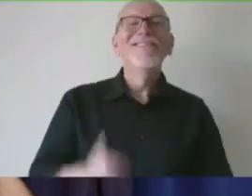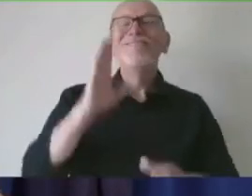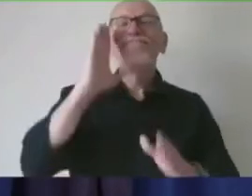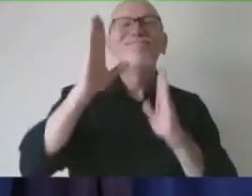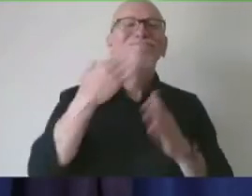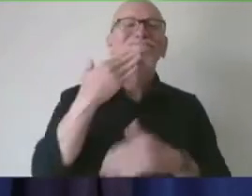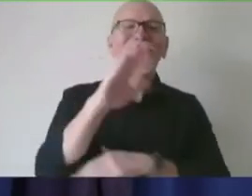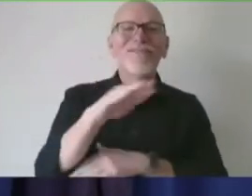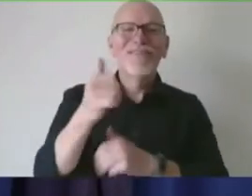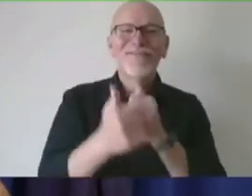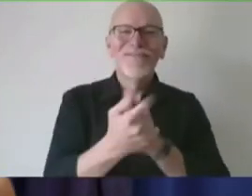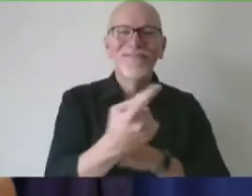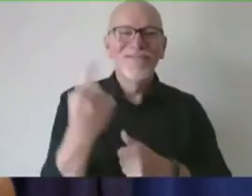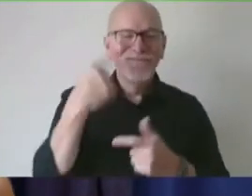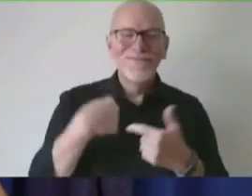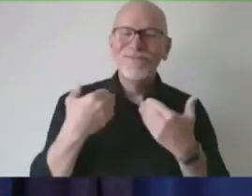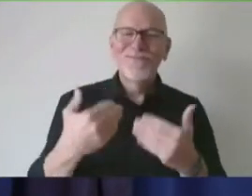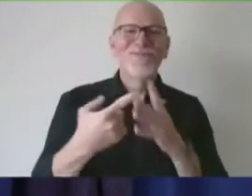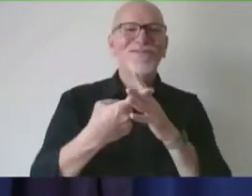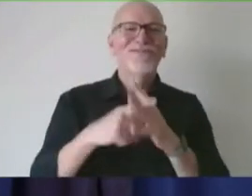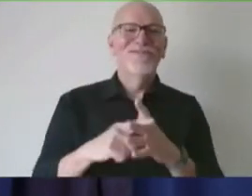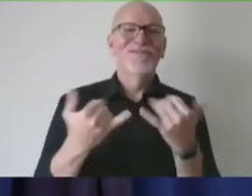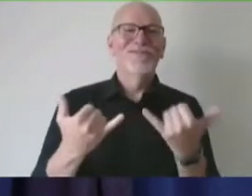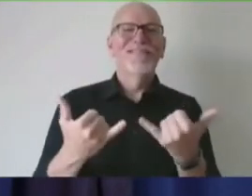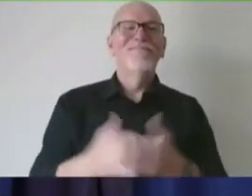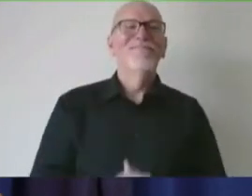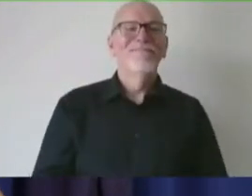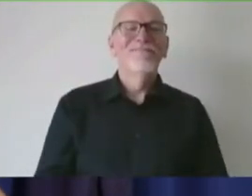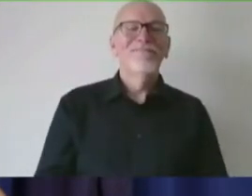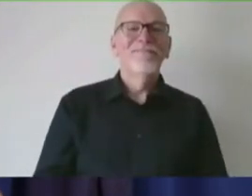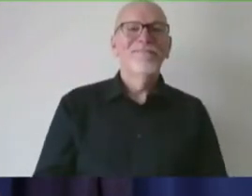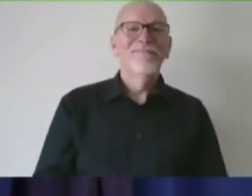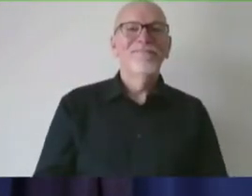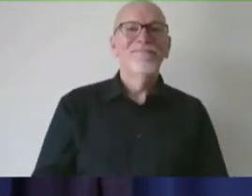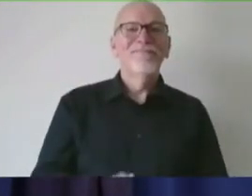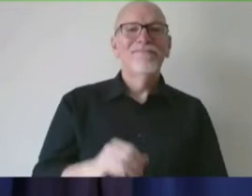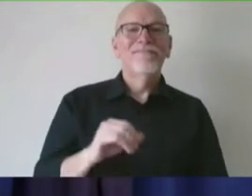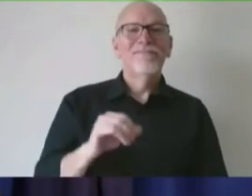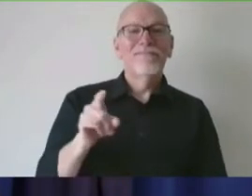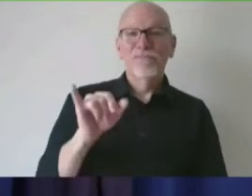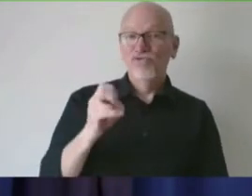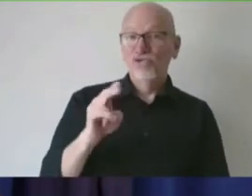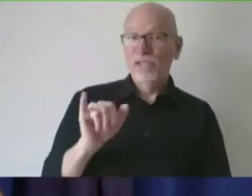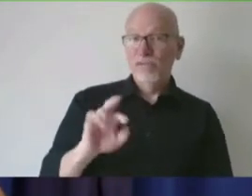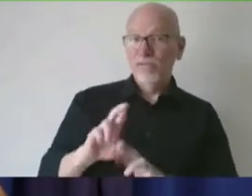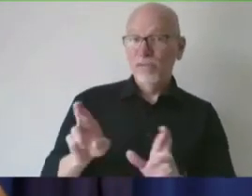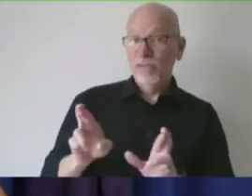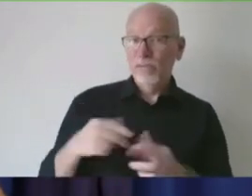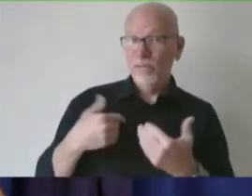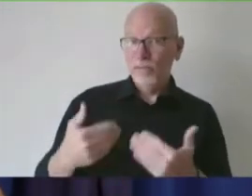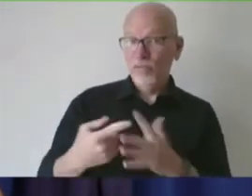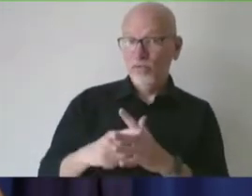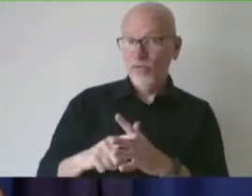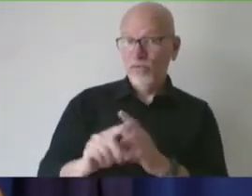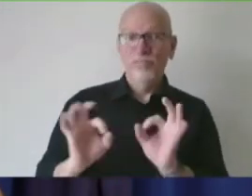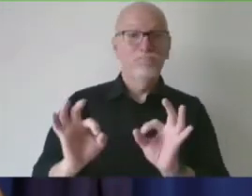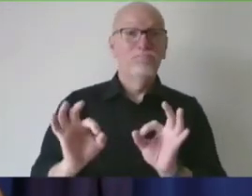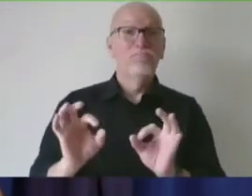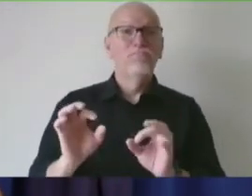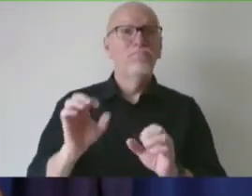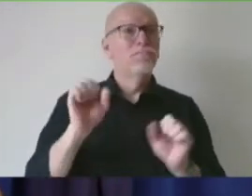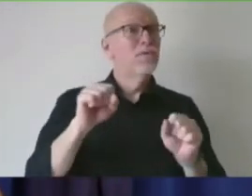afternoon, everyone. I think we'll go ahead and get started today. Jenny, you're good, right? If we start? Okay. Oh, yes,